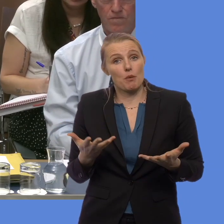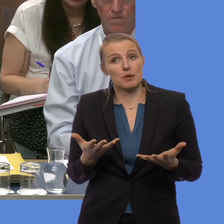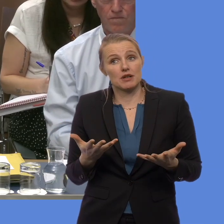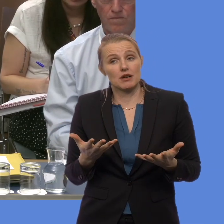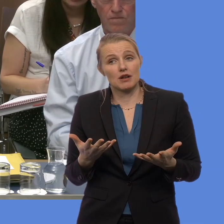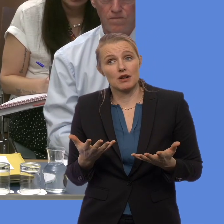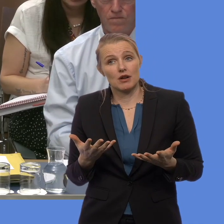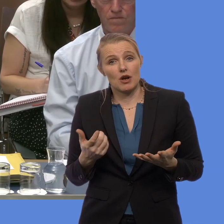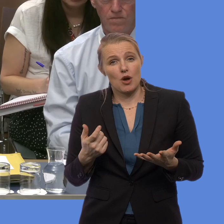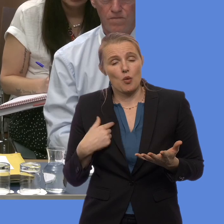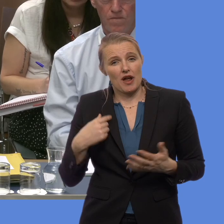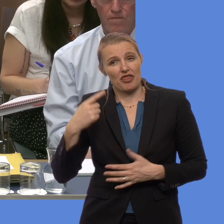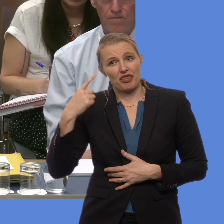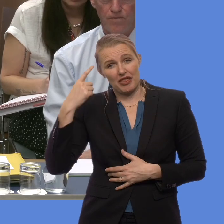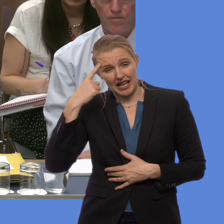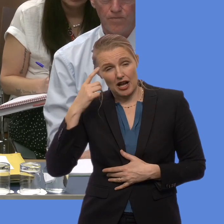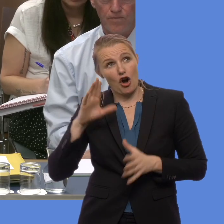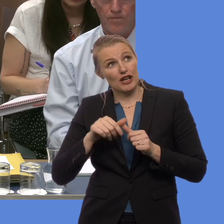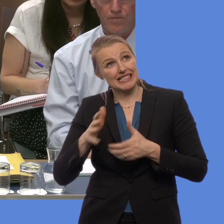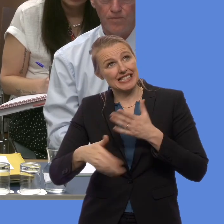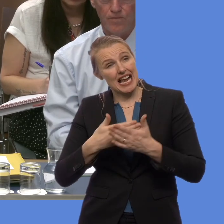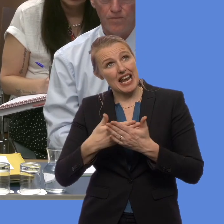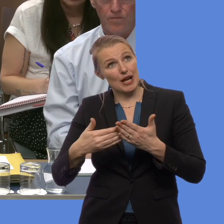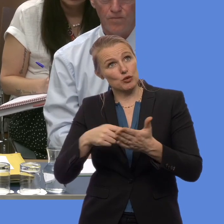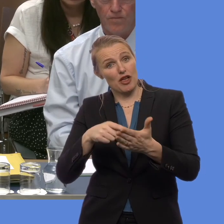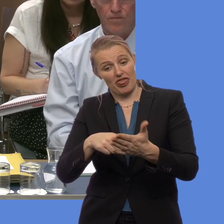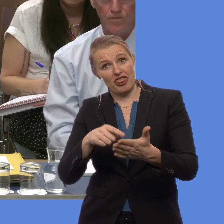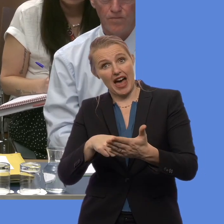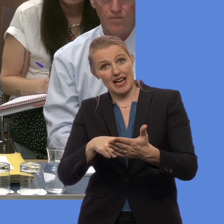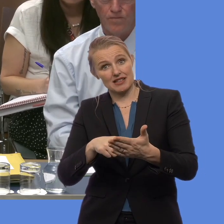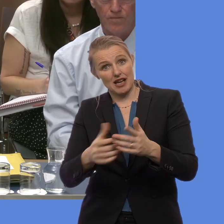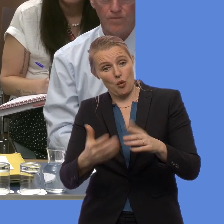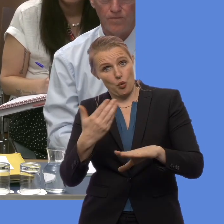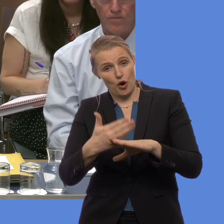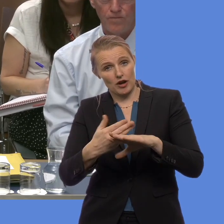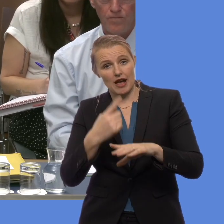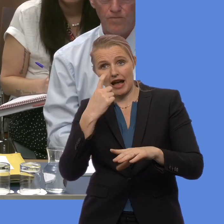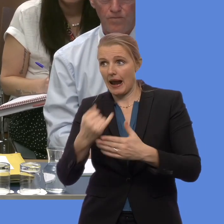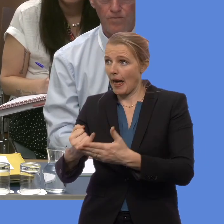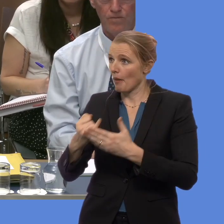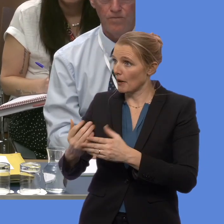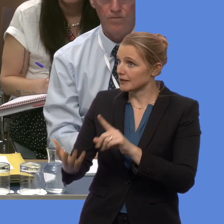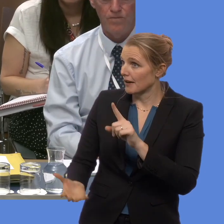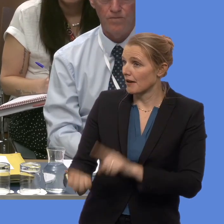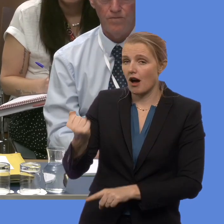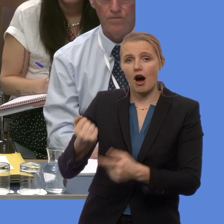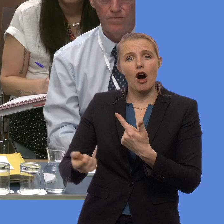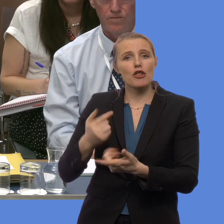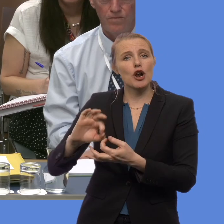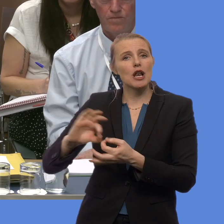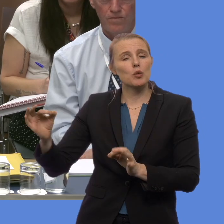with our other linguistic duties, our other cultural duties, so it's not something we've lost sight of. I don't envisage it being